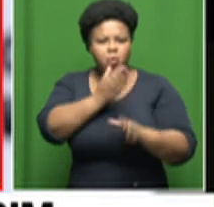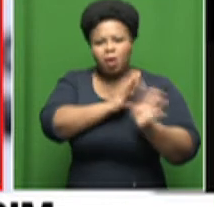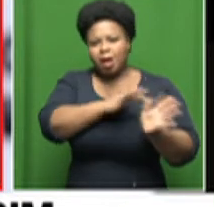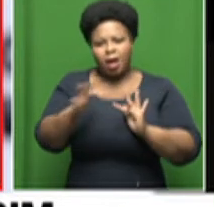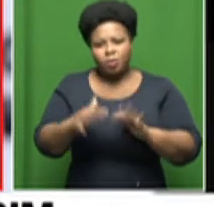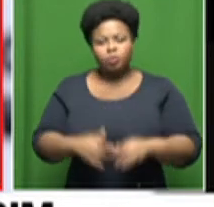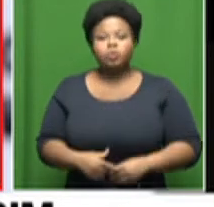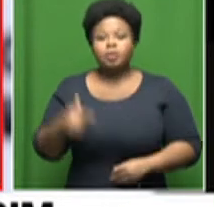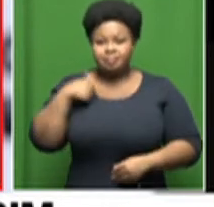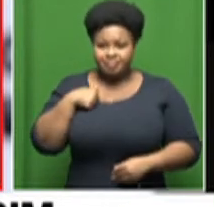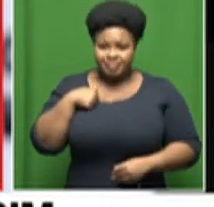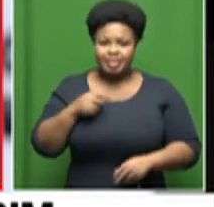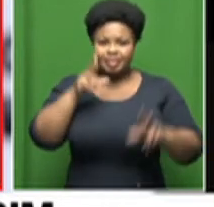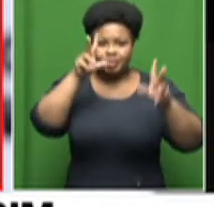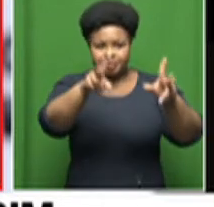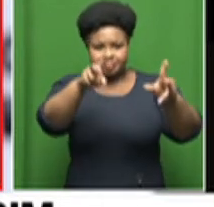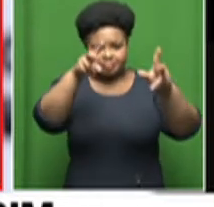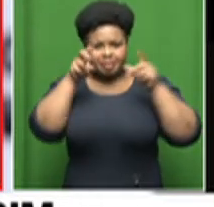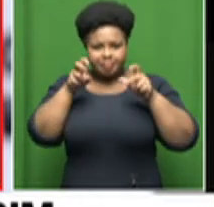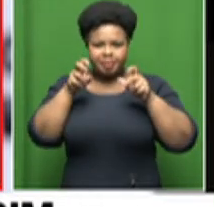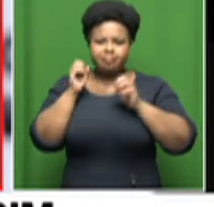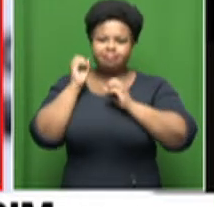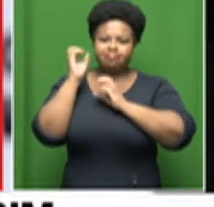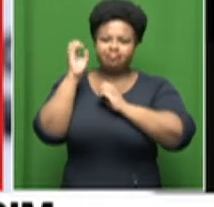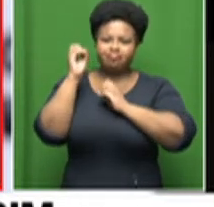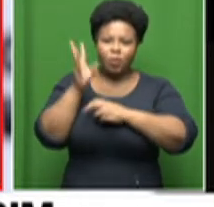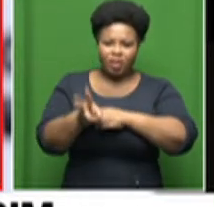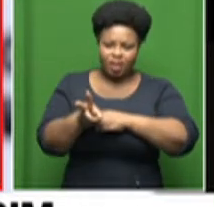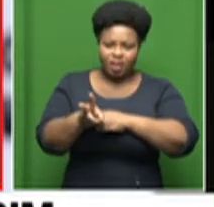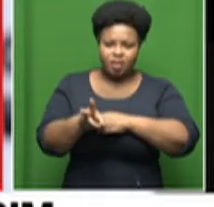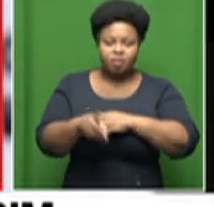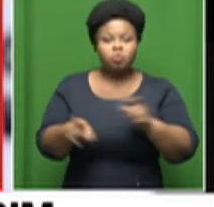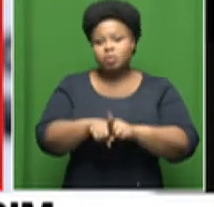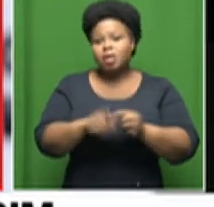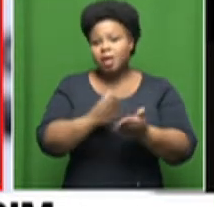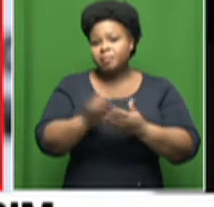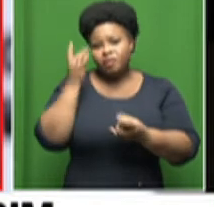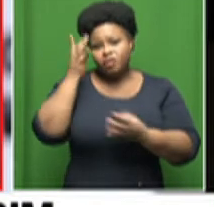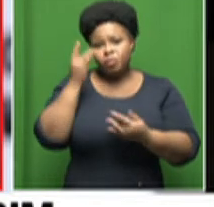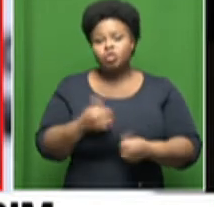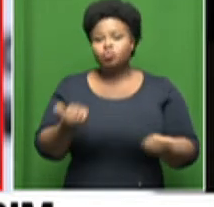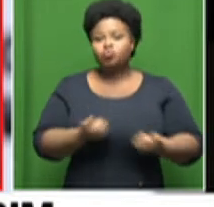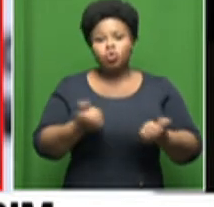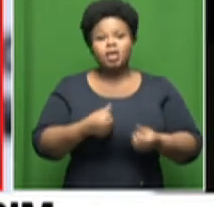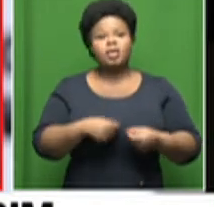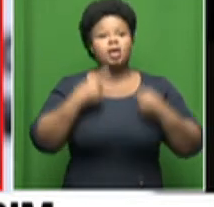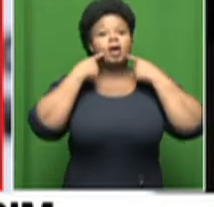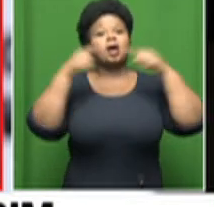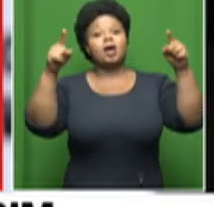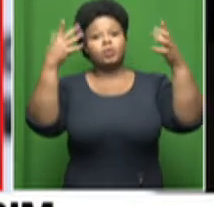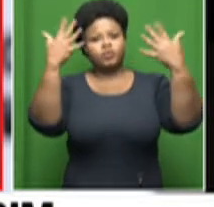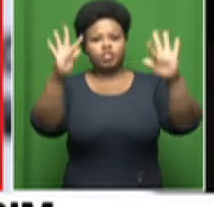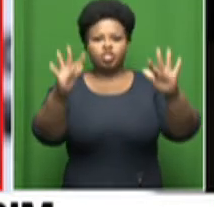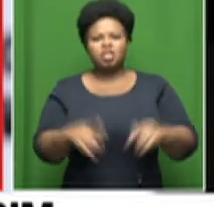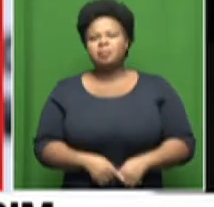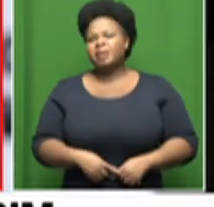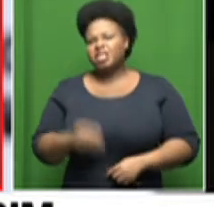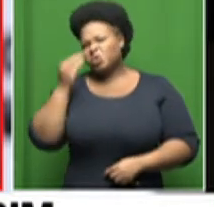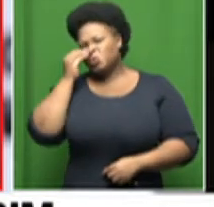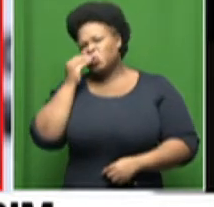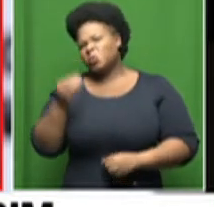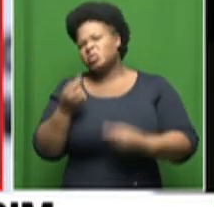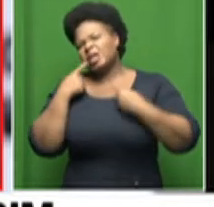I will draw on this information, and of course, published information carries a lot more weight than a press release